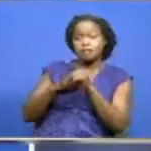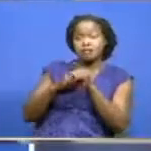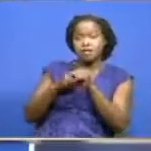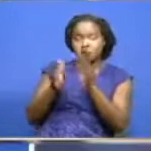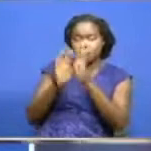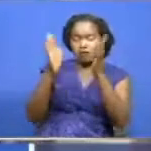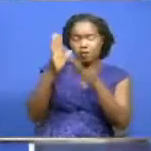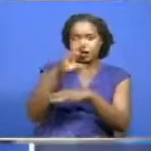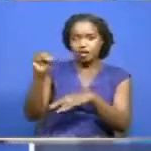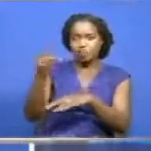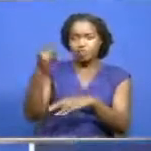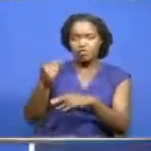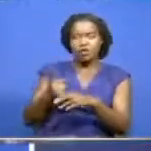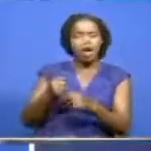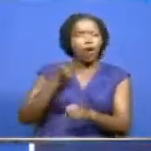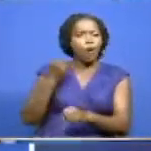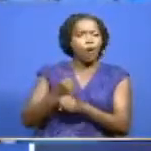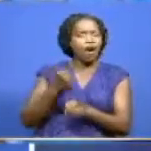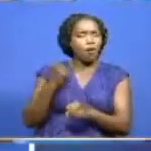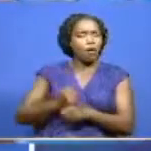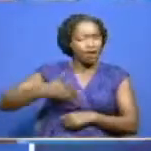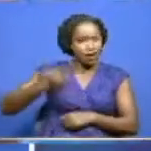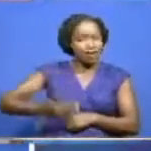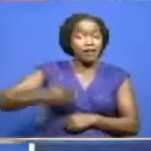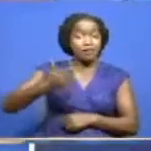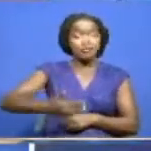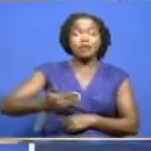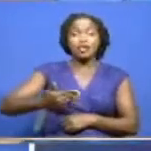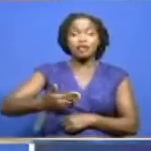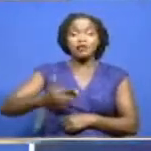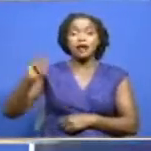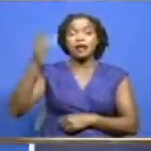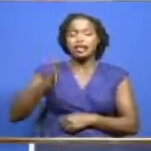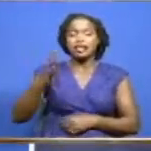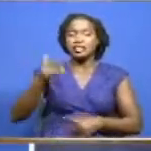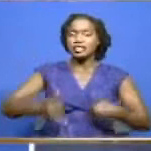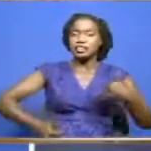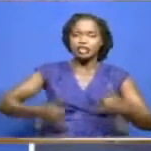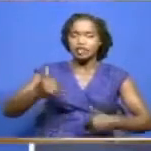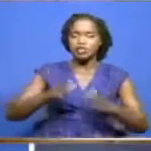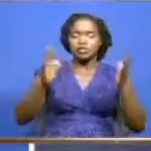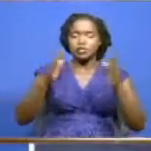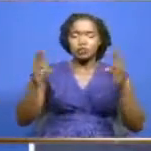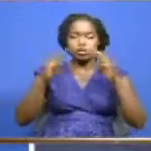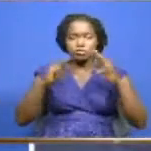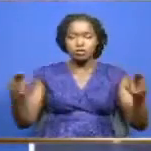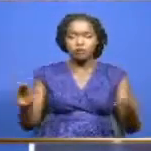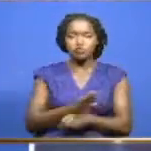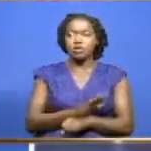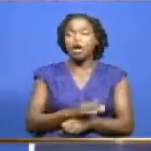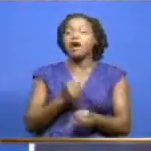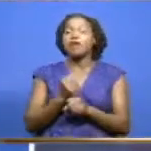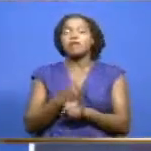the police officers for their tireless efforts to ensure citizens enjoy their festives peacefully. The work that we do is such